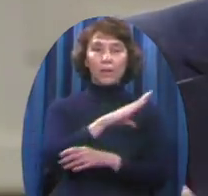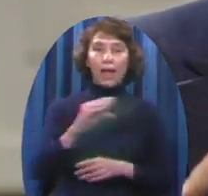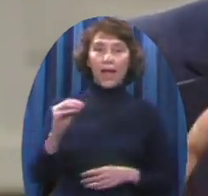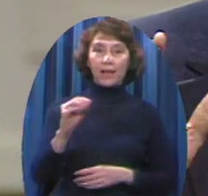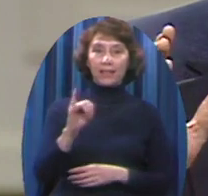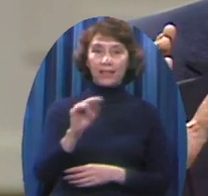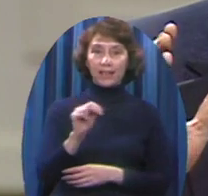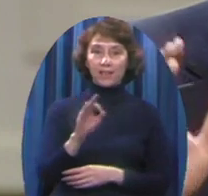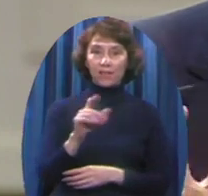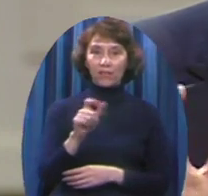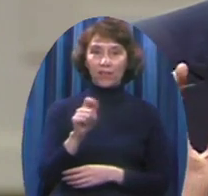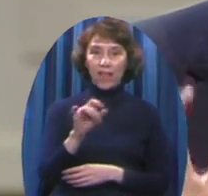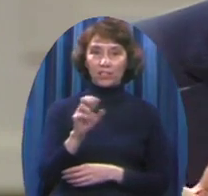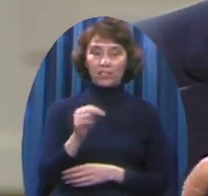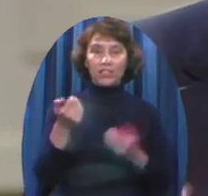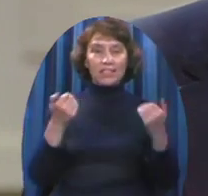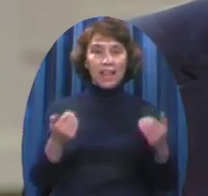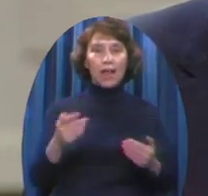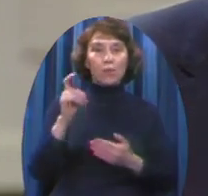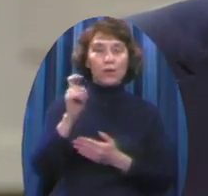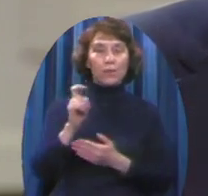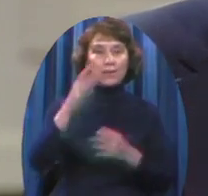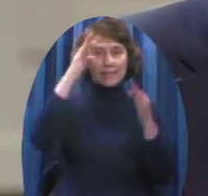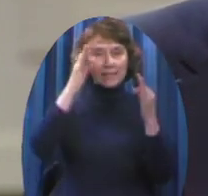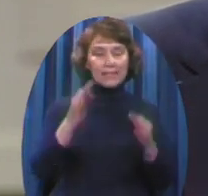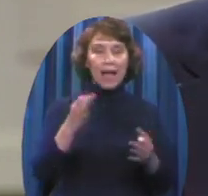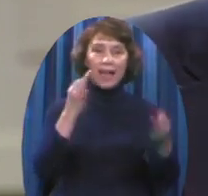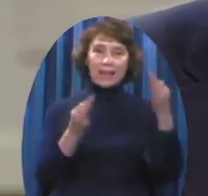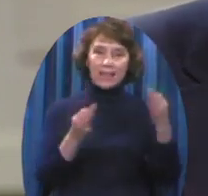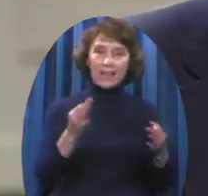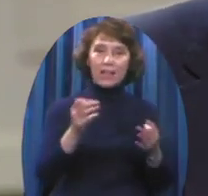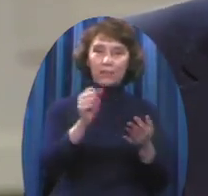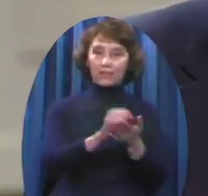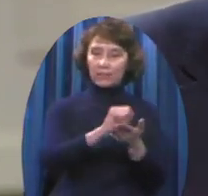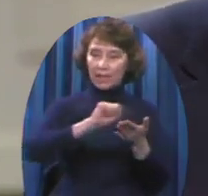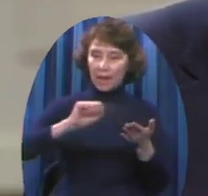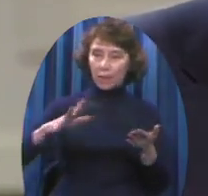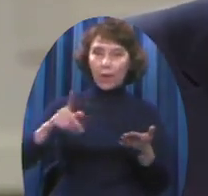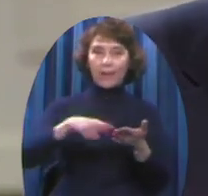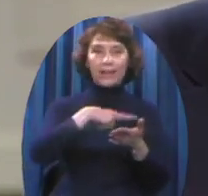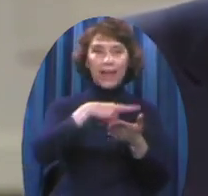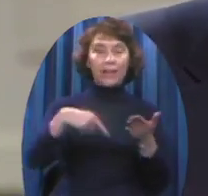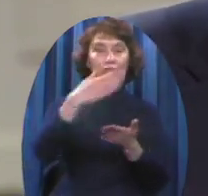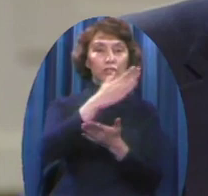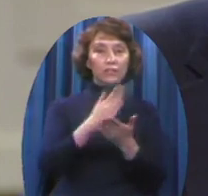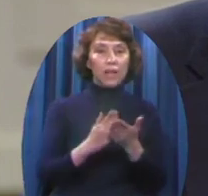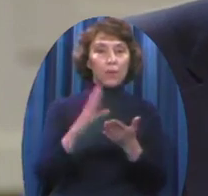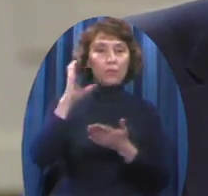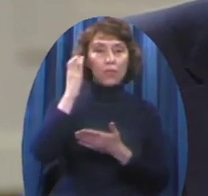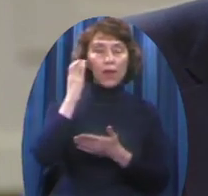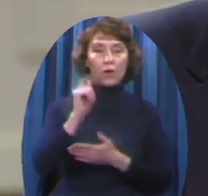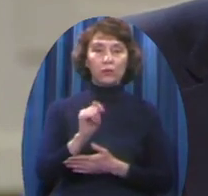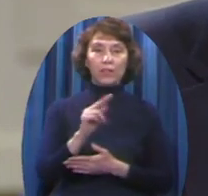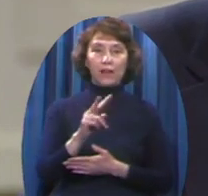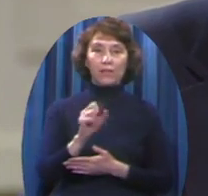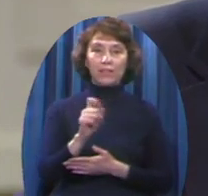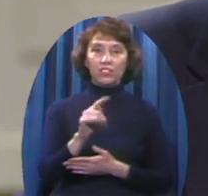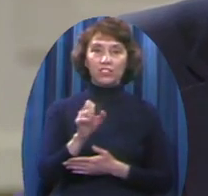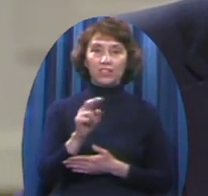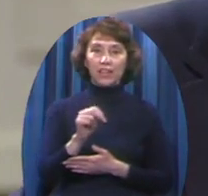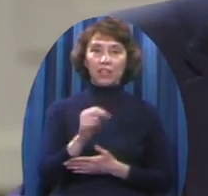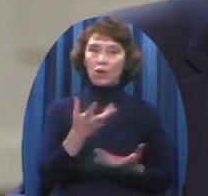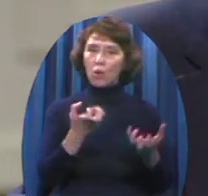the process of eliminating some television and radio stations from our network. I don't want to do it. Thousands of people are coming to know